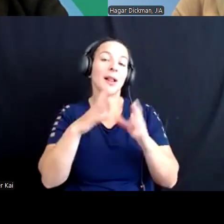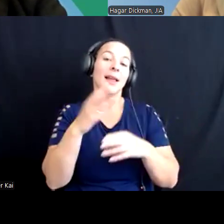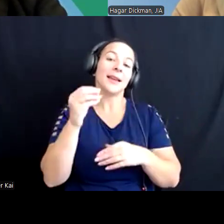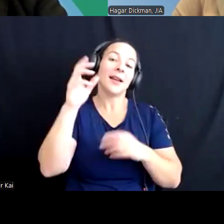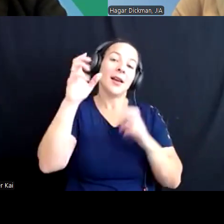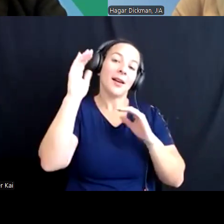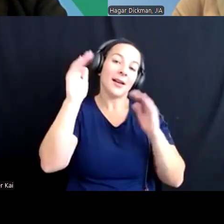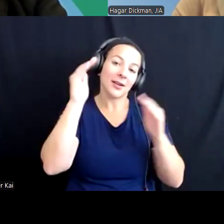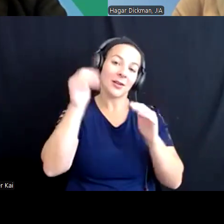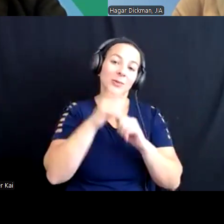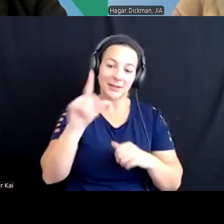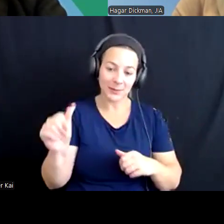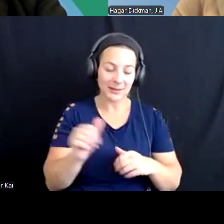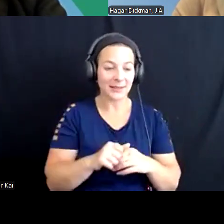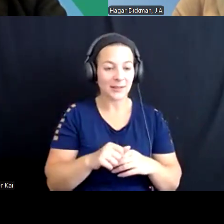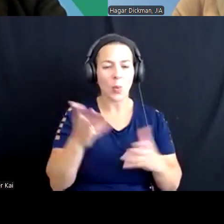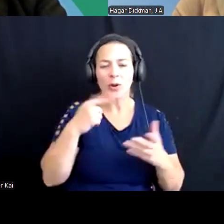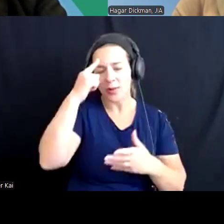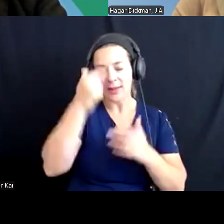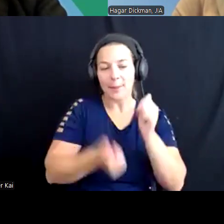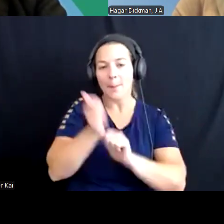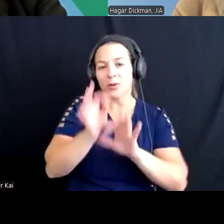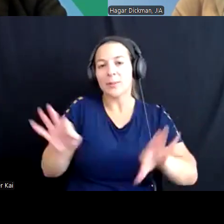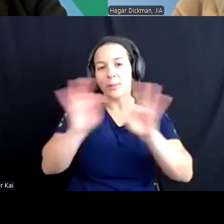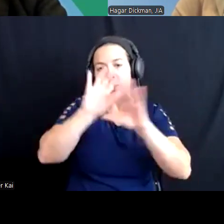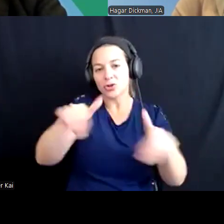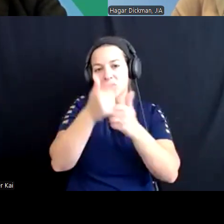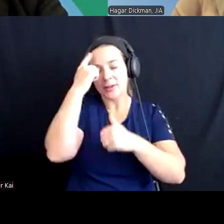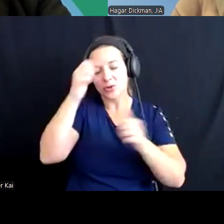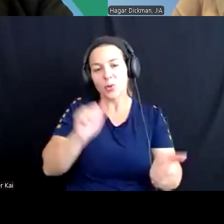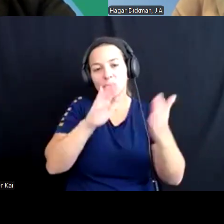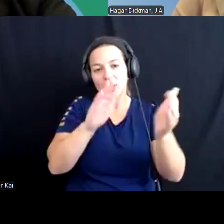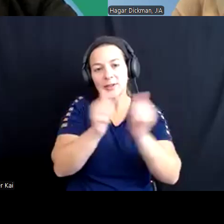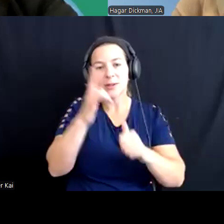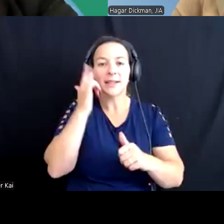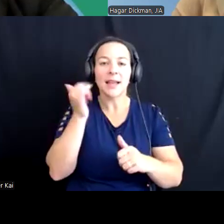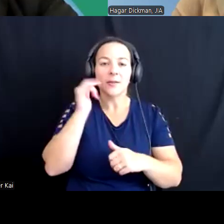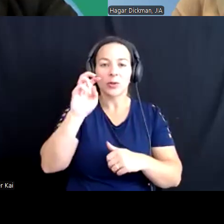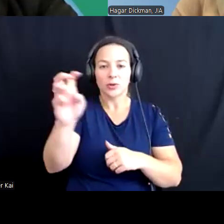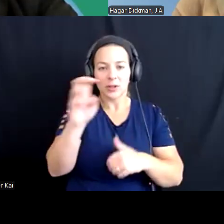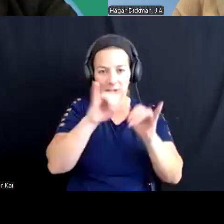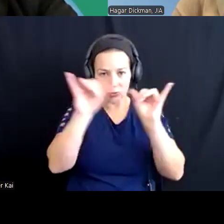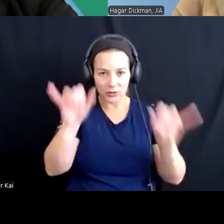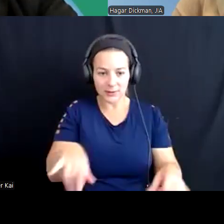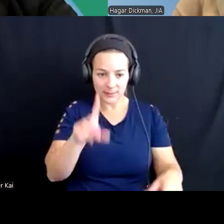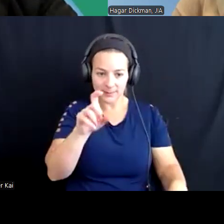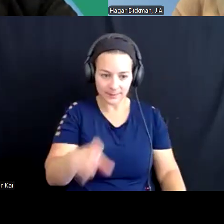the most important challenges to address in California's transportation system?